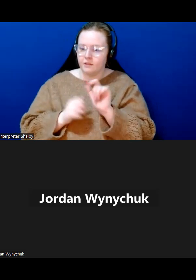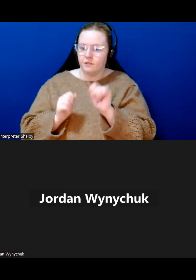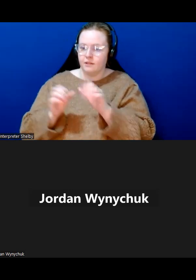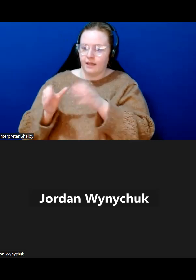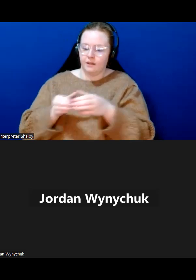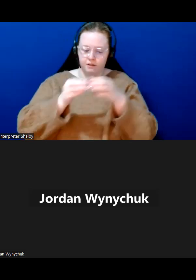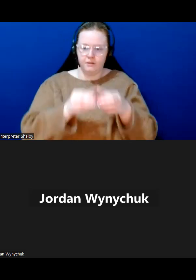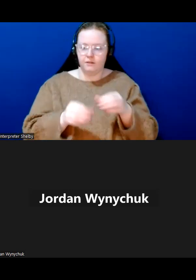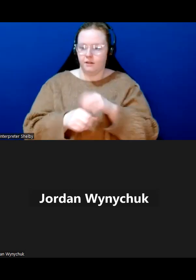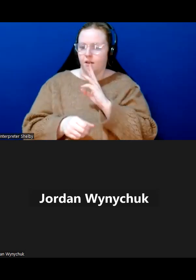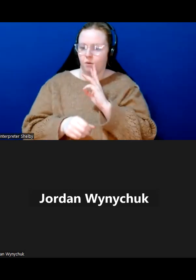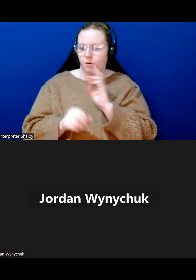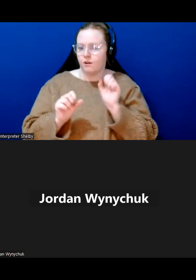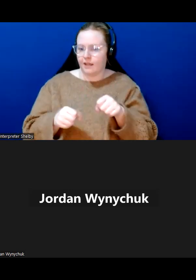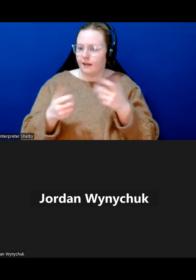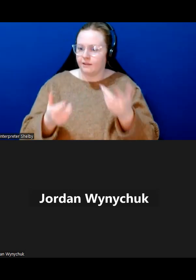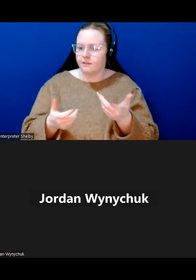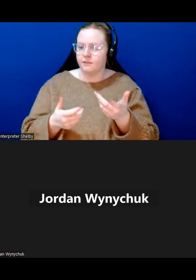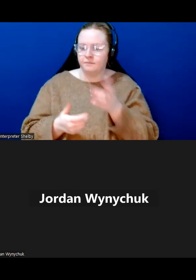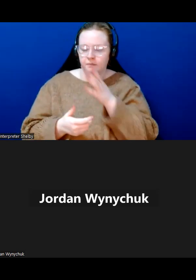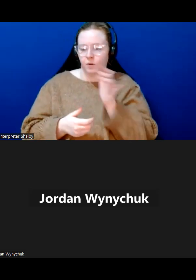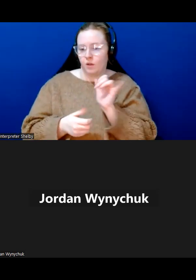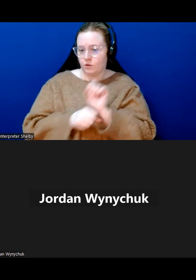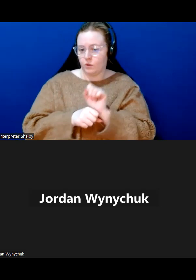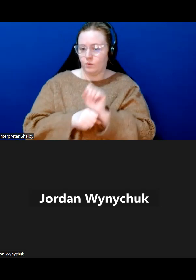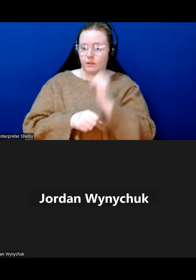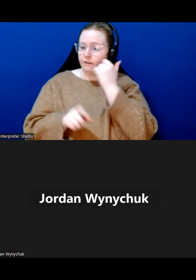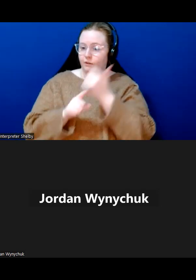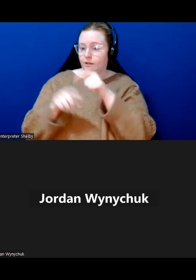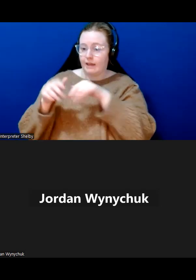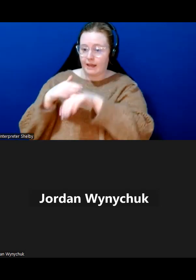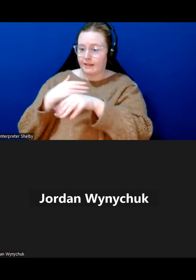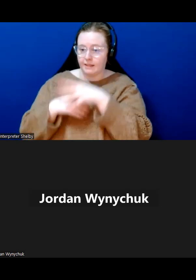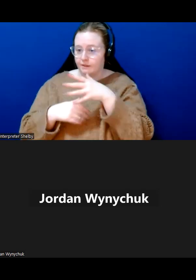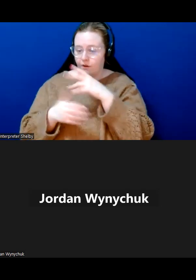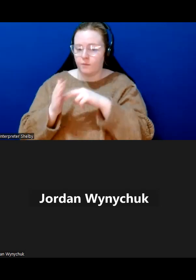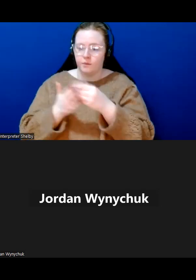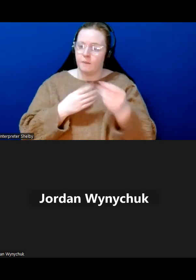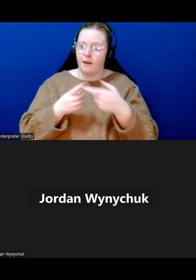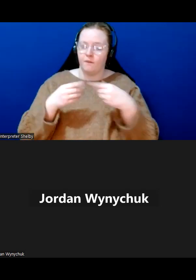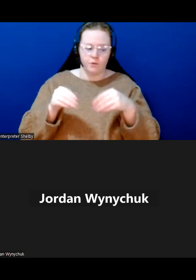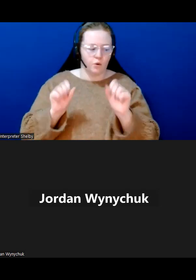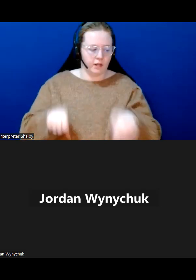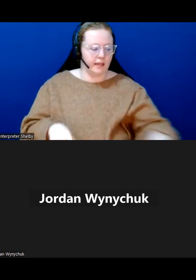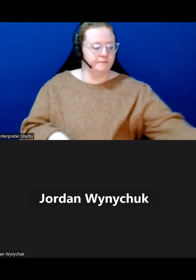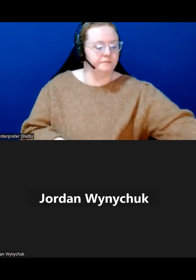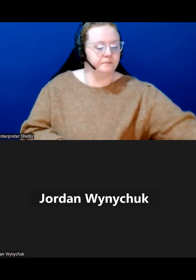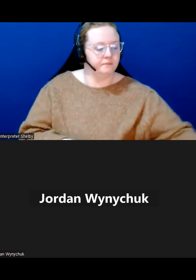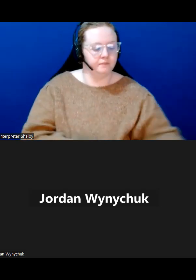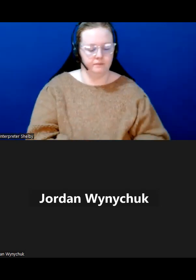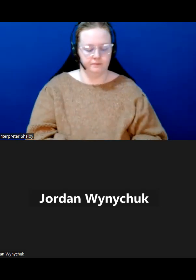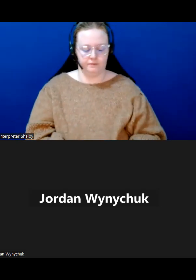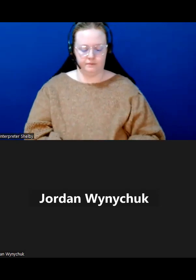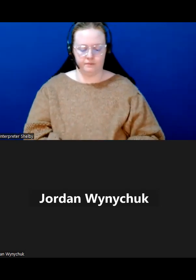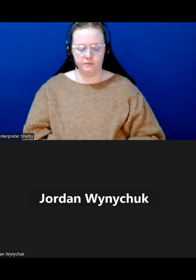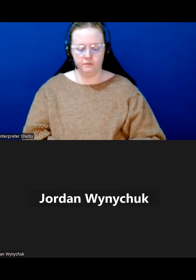water as well. So that will also work if you don't have access to a farm. Okay. And you